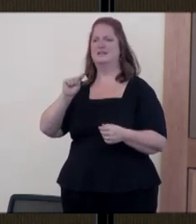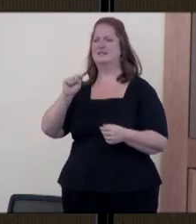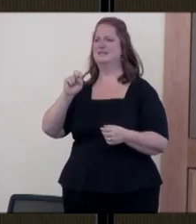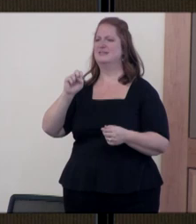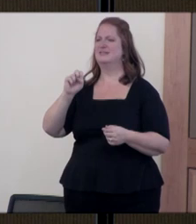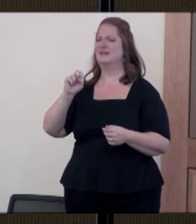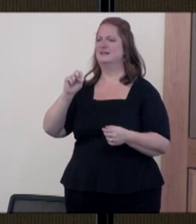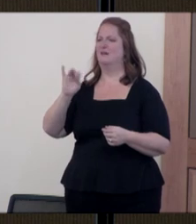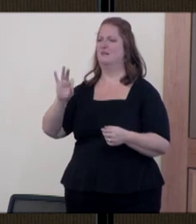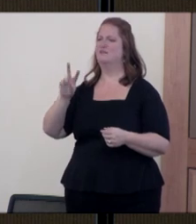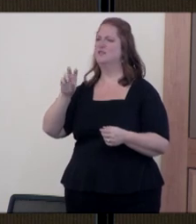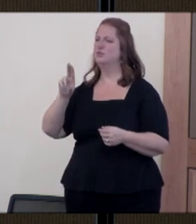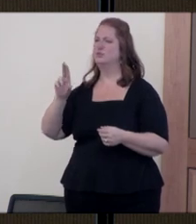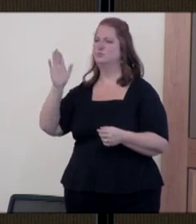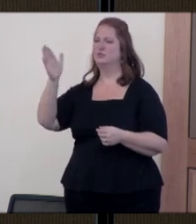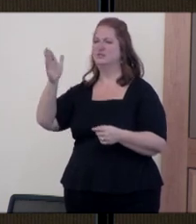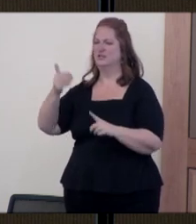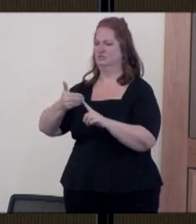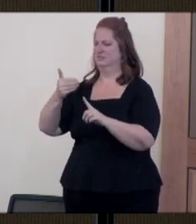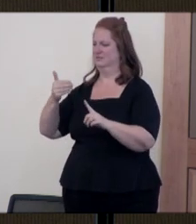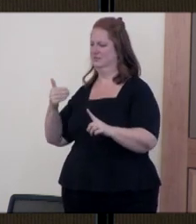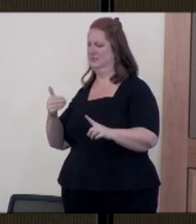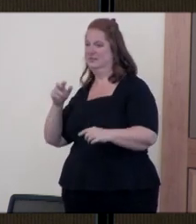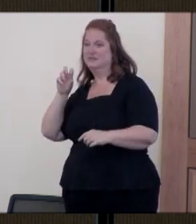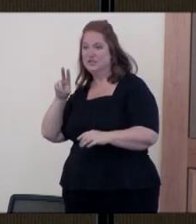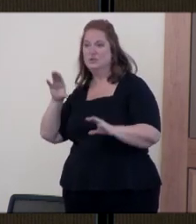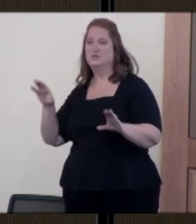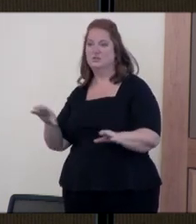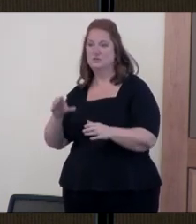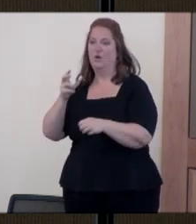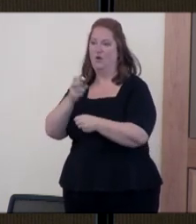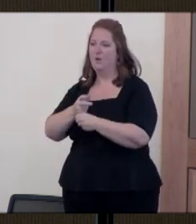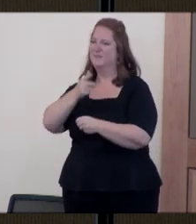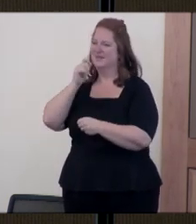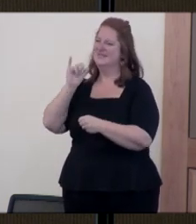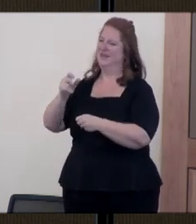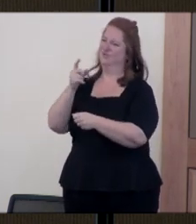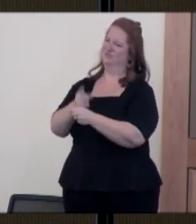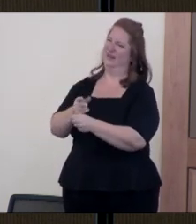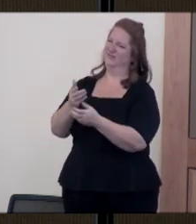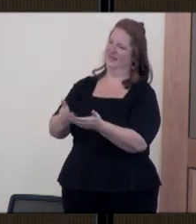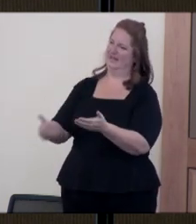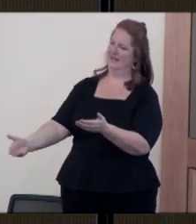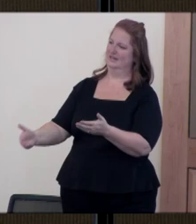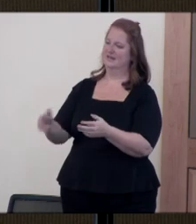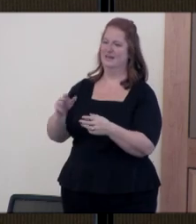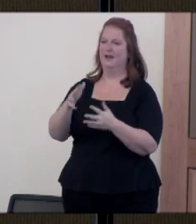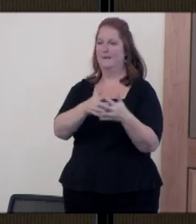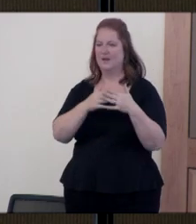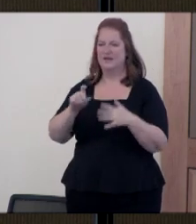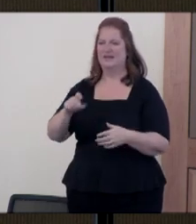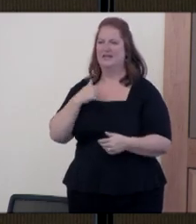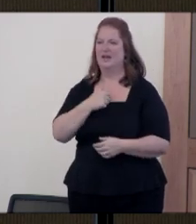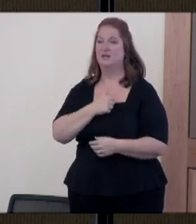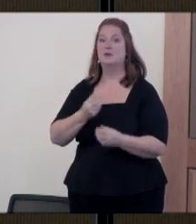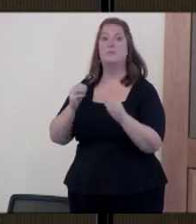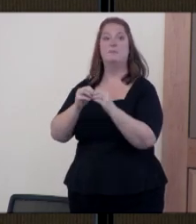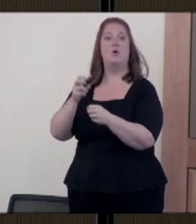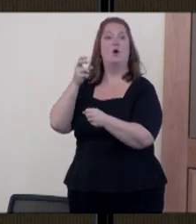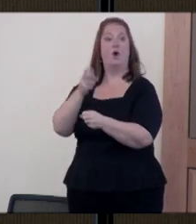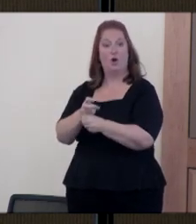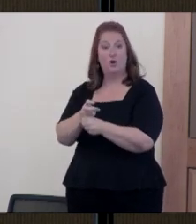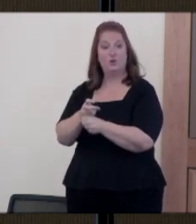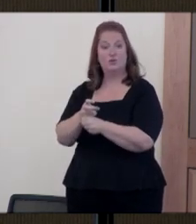about VCU does what's hard because it's the right thing to do. It's what America needs us to do. The harder it is to do, the more